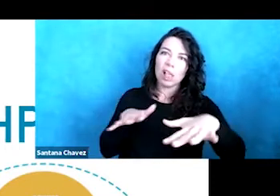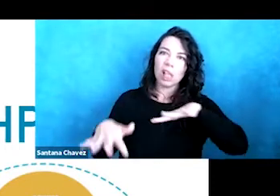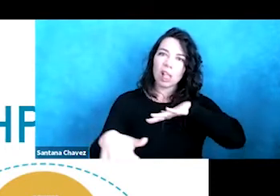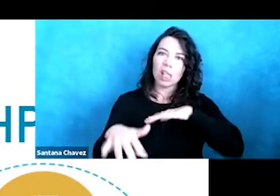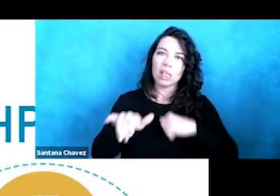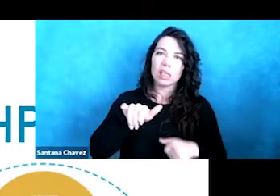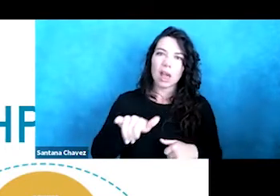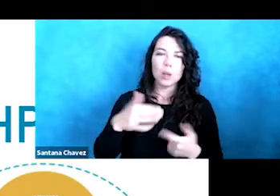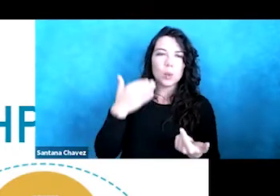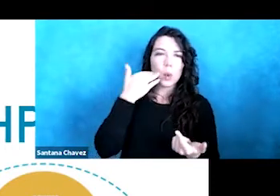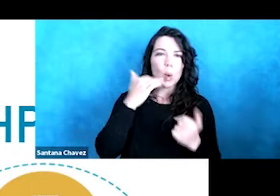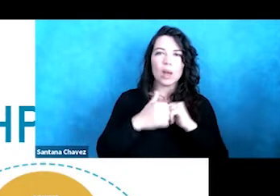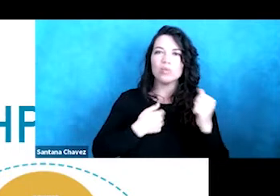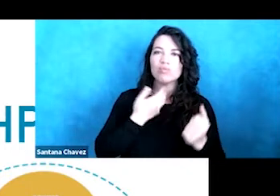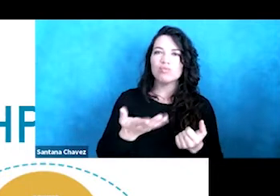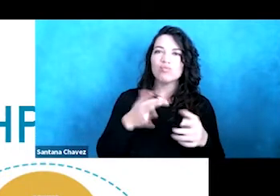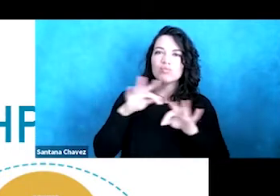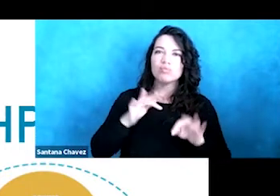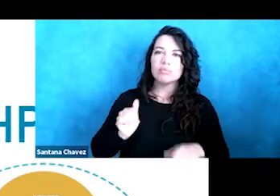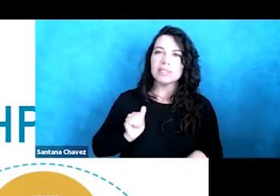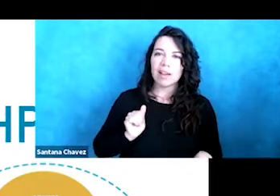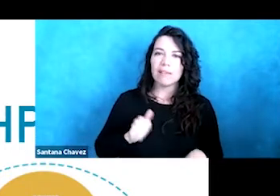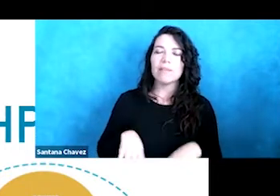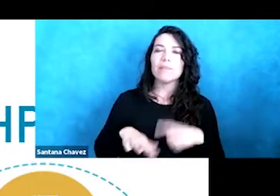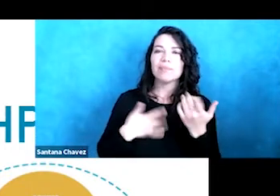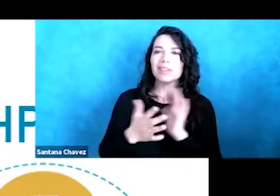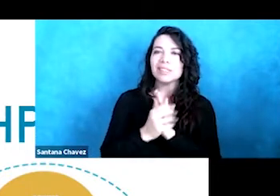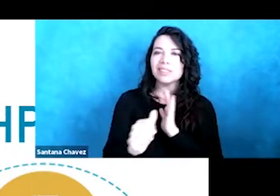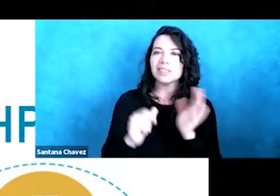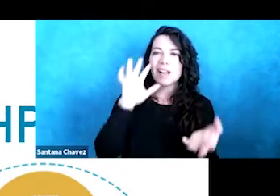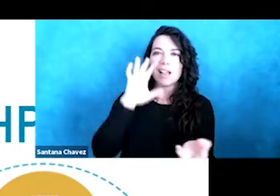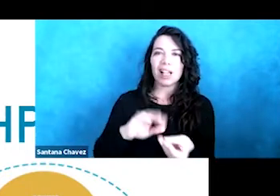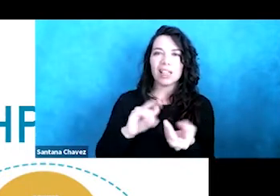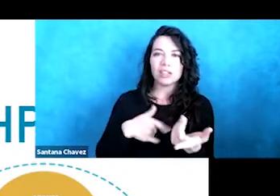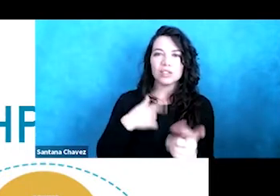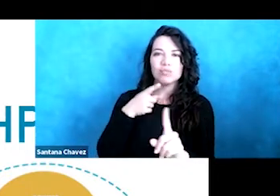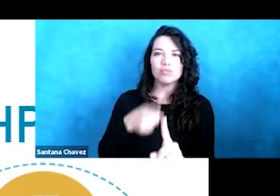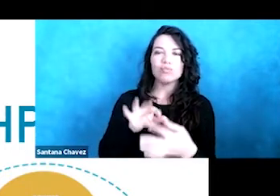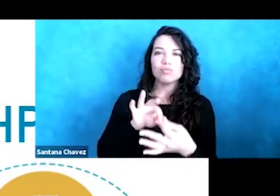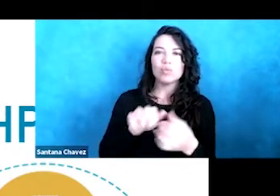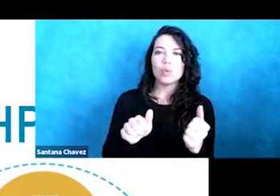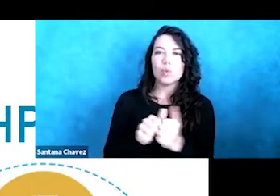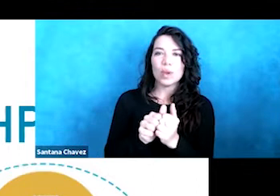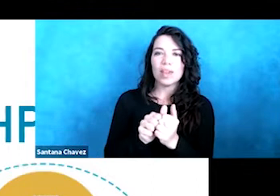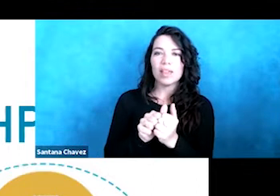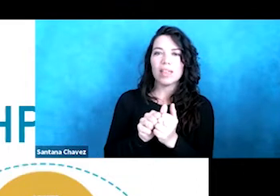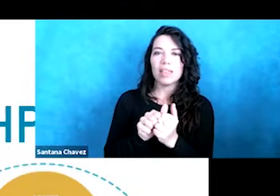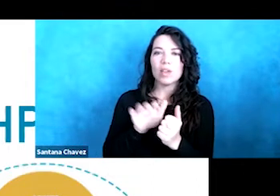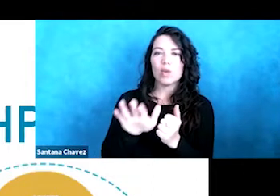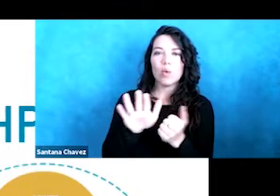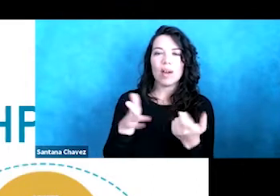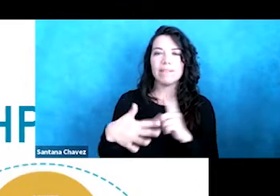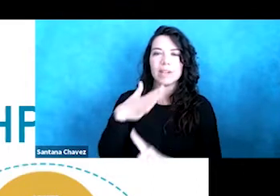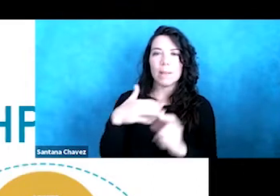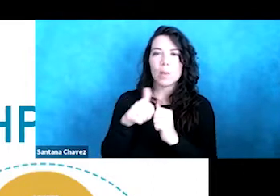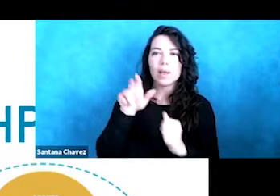to express yourself. The skills and knowledge relate most directly to the enabling environment within PYD, which